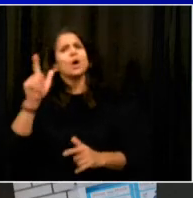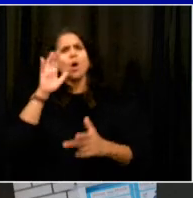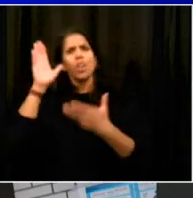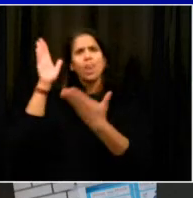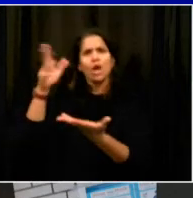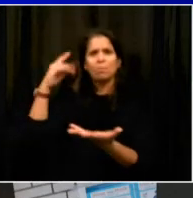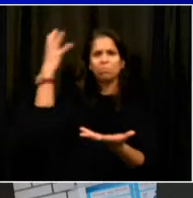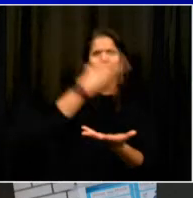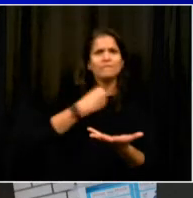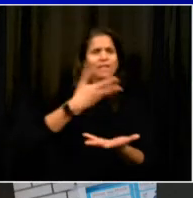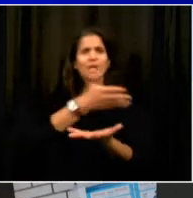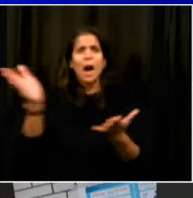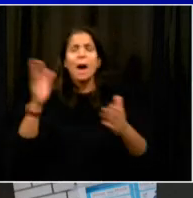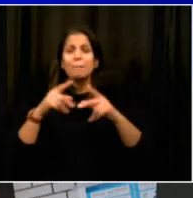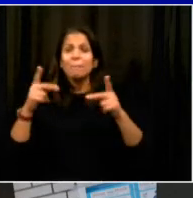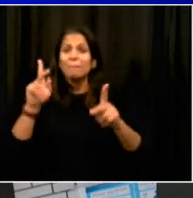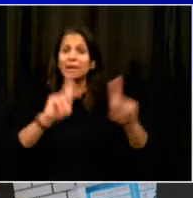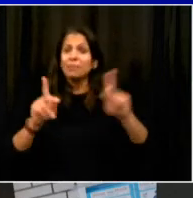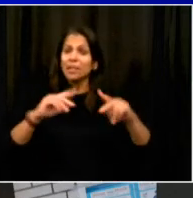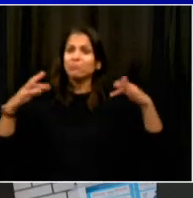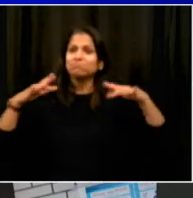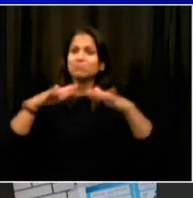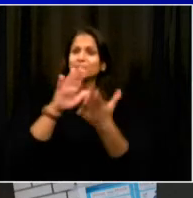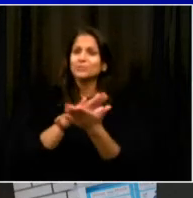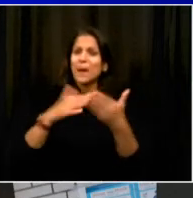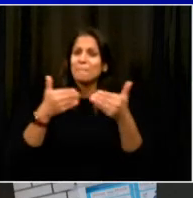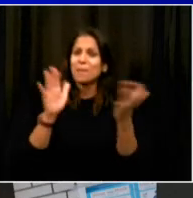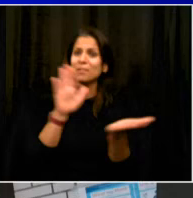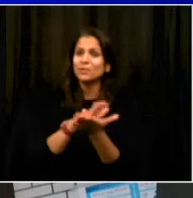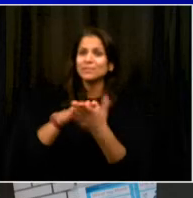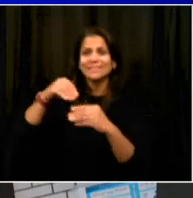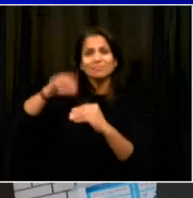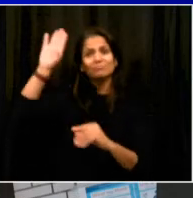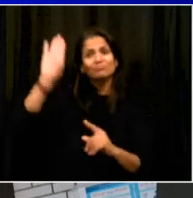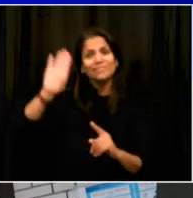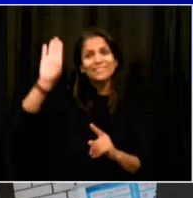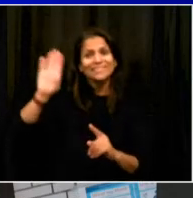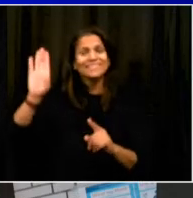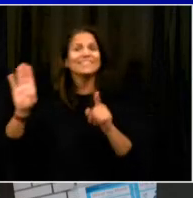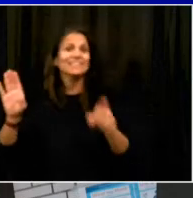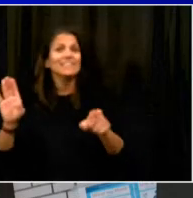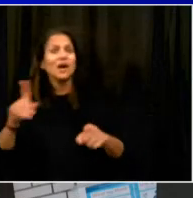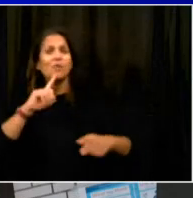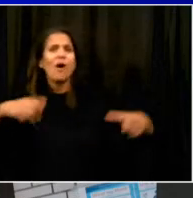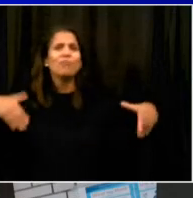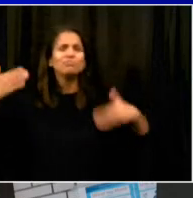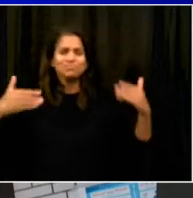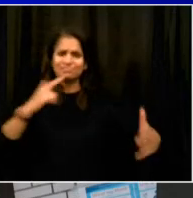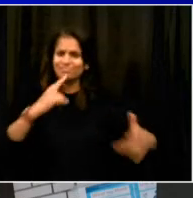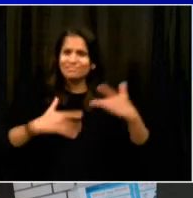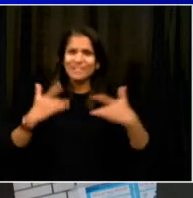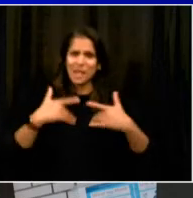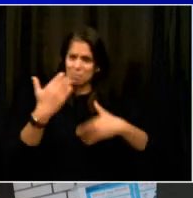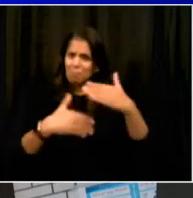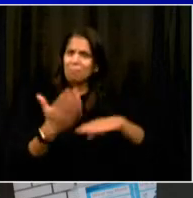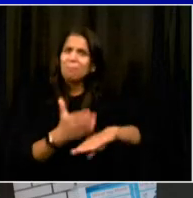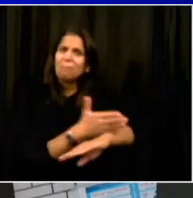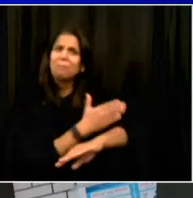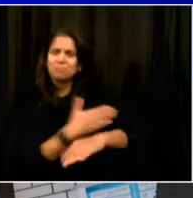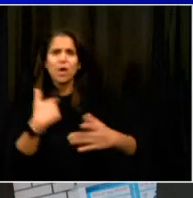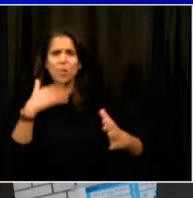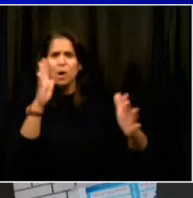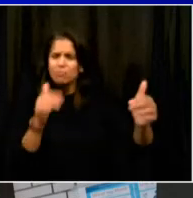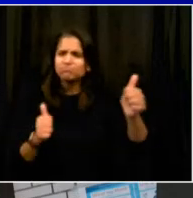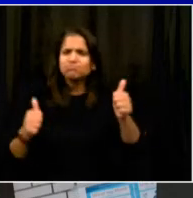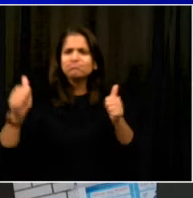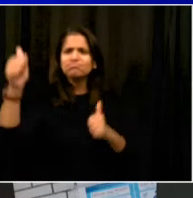schools go all the way to the high post, the crucial post of Treasury Secretary for this entire country. It's great